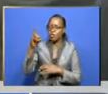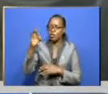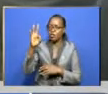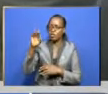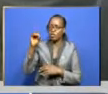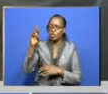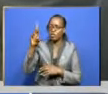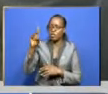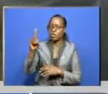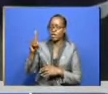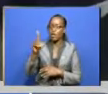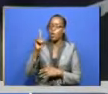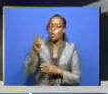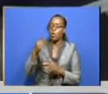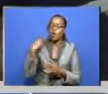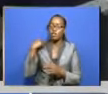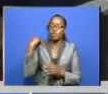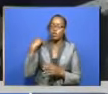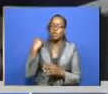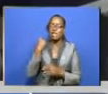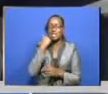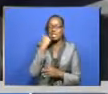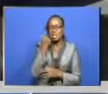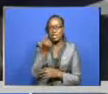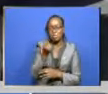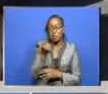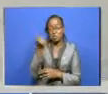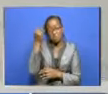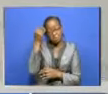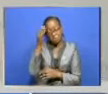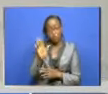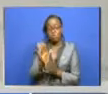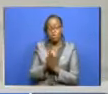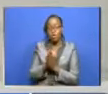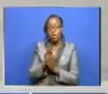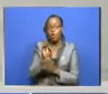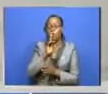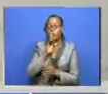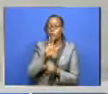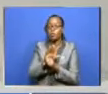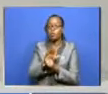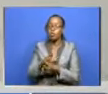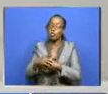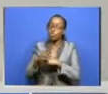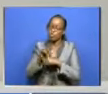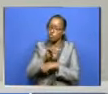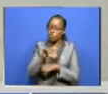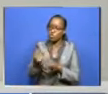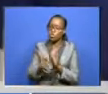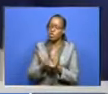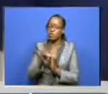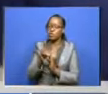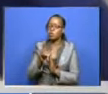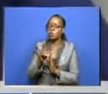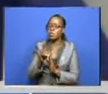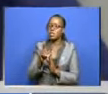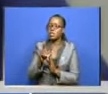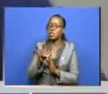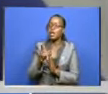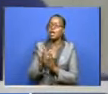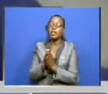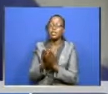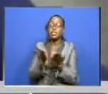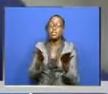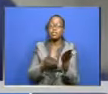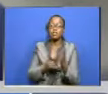developed an unexplained illness. The vaccine has been seen as one of the most promising of those in development. And amid this